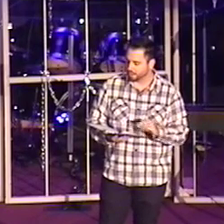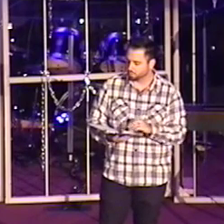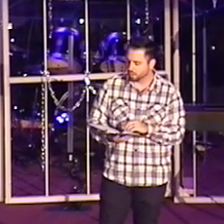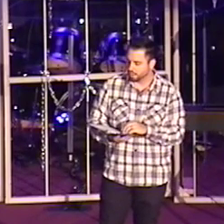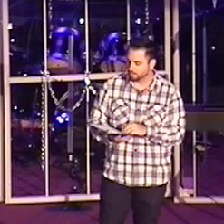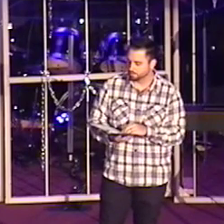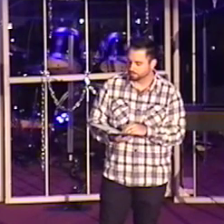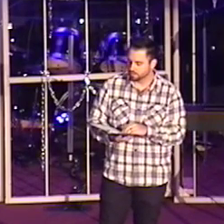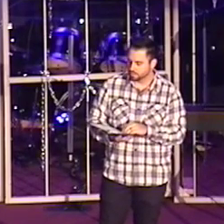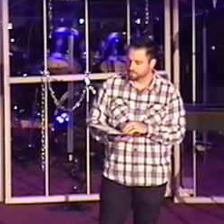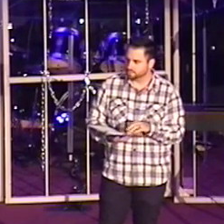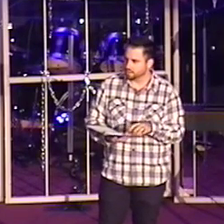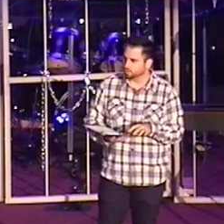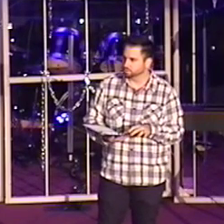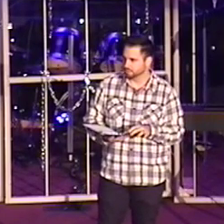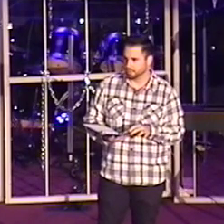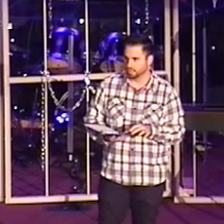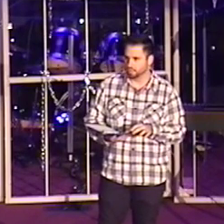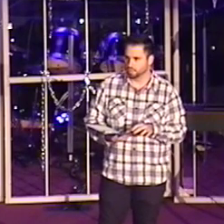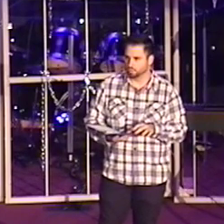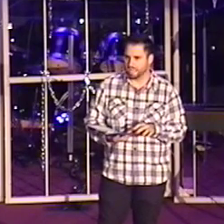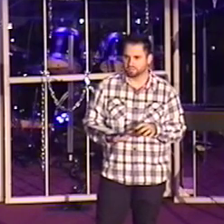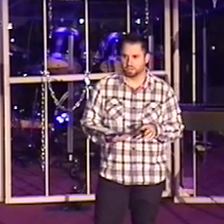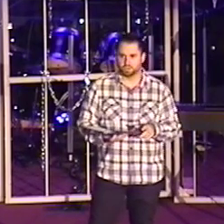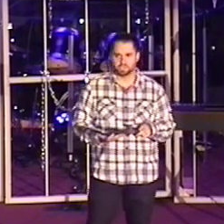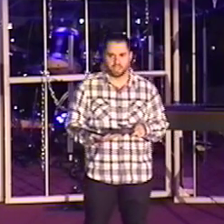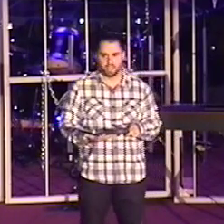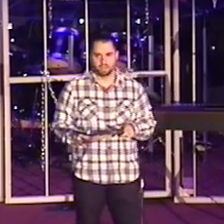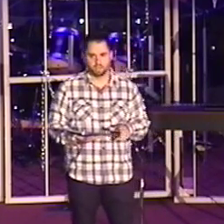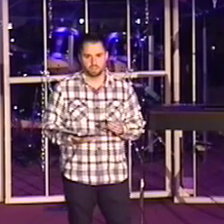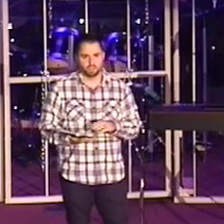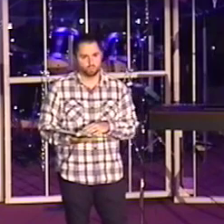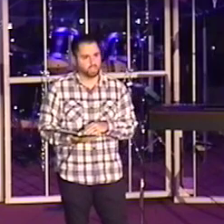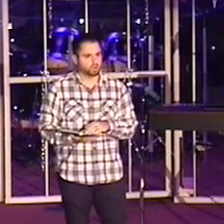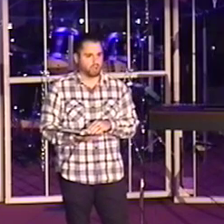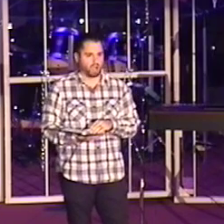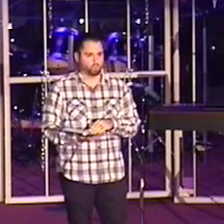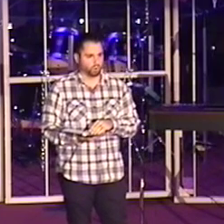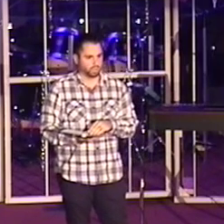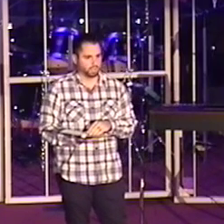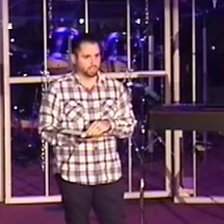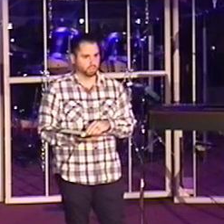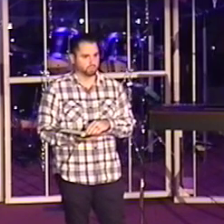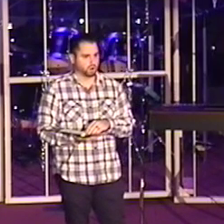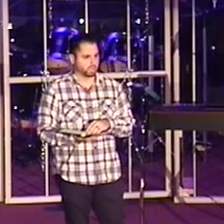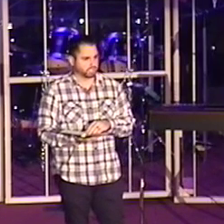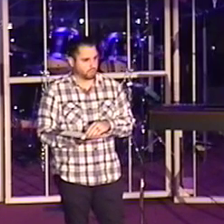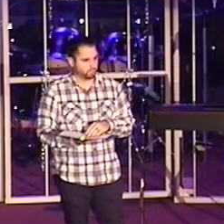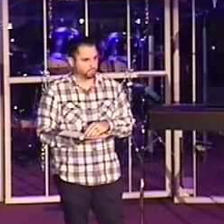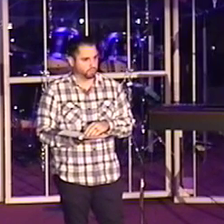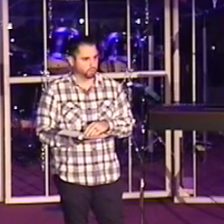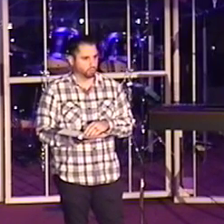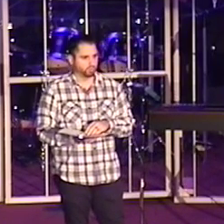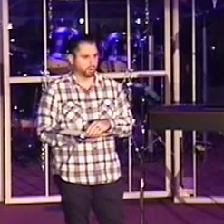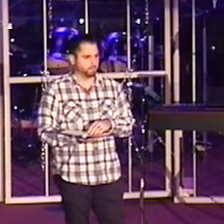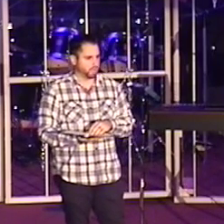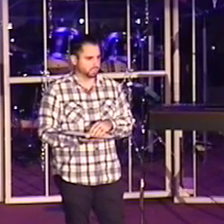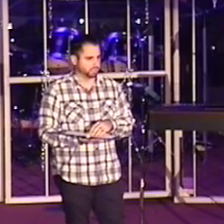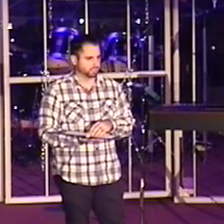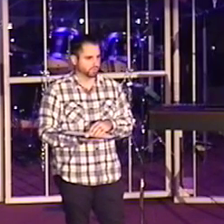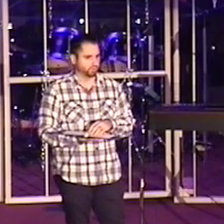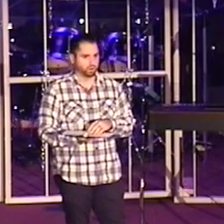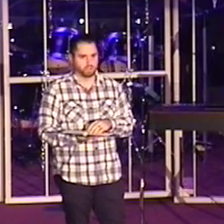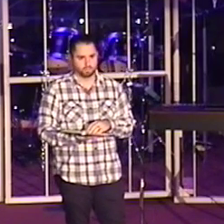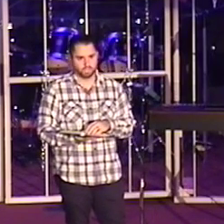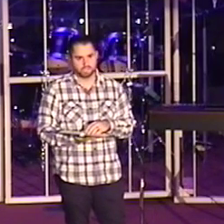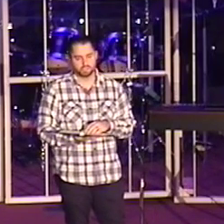God no matter what. You see, ultimately, we have to understand that we are not working for ourselves or for our